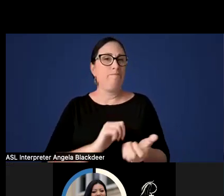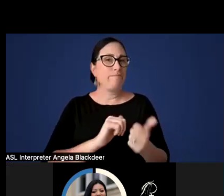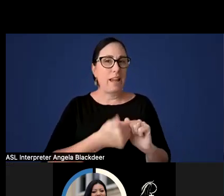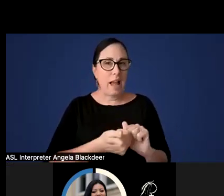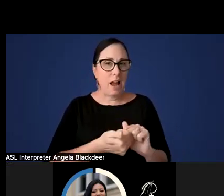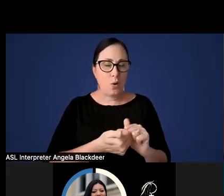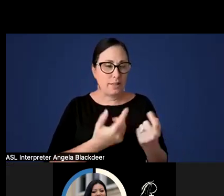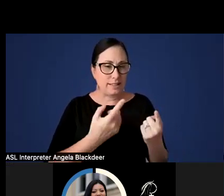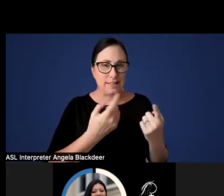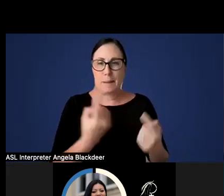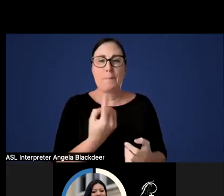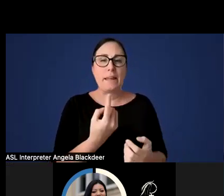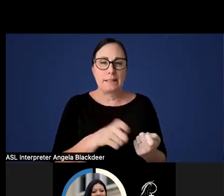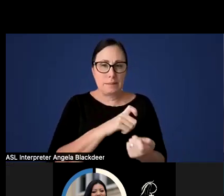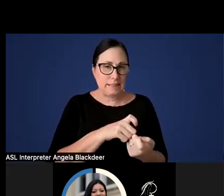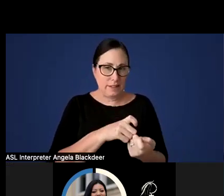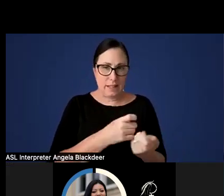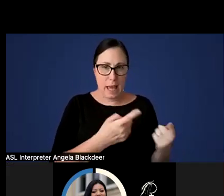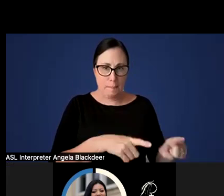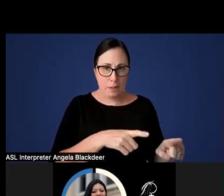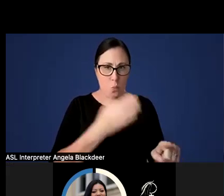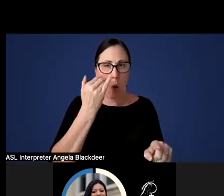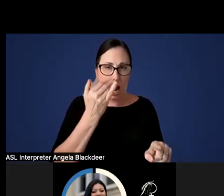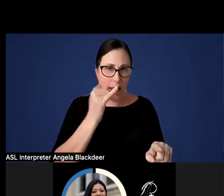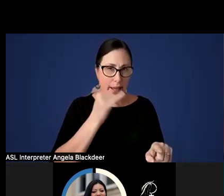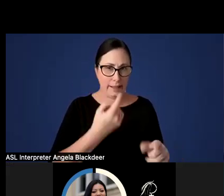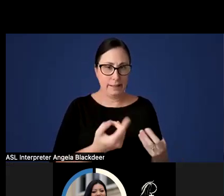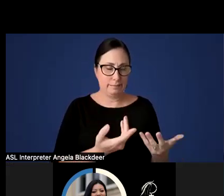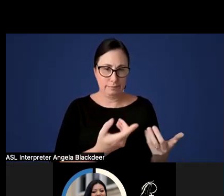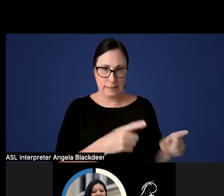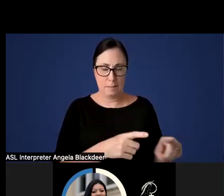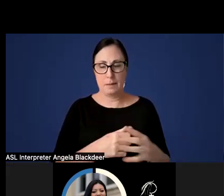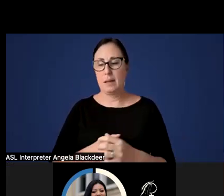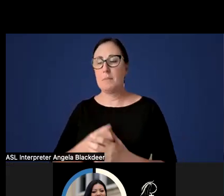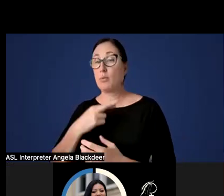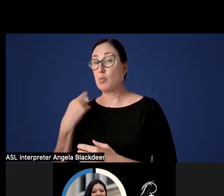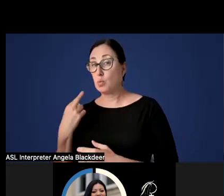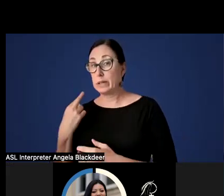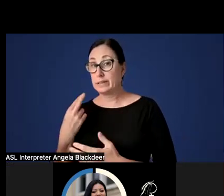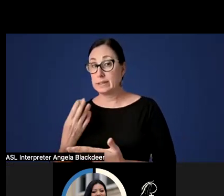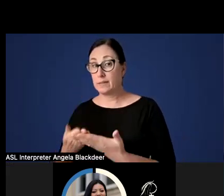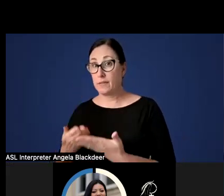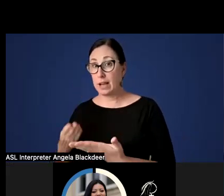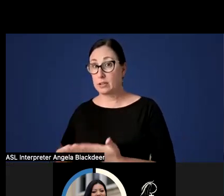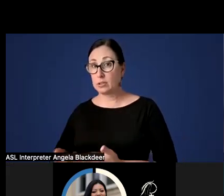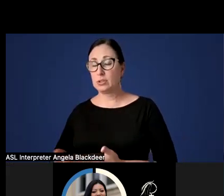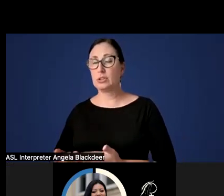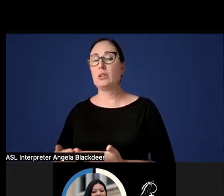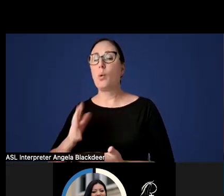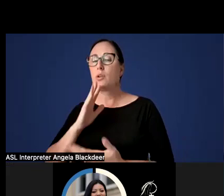be, essentially? And then when we talk about risk factors, we're talking about like what some folks might